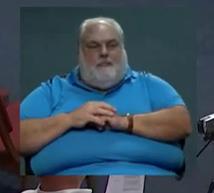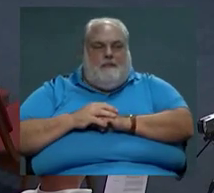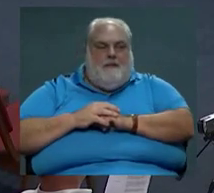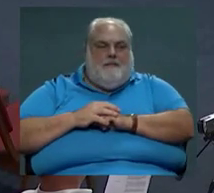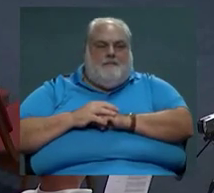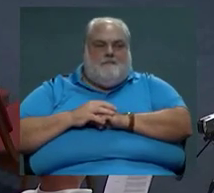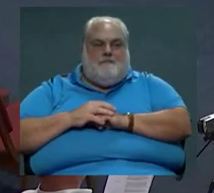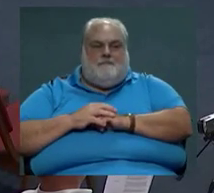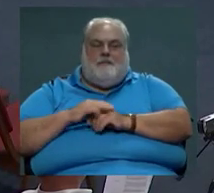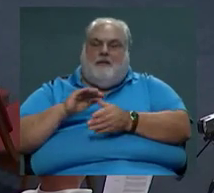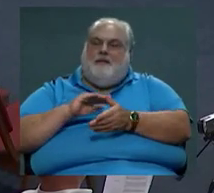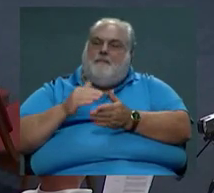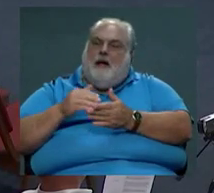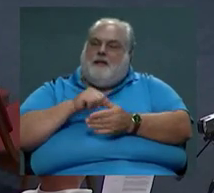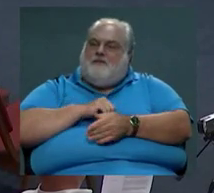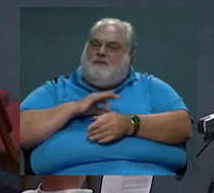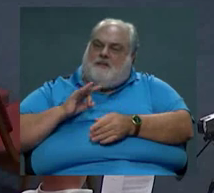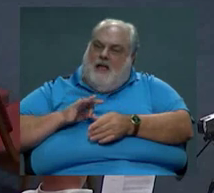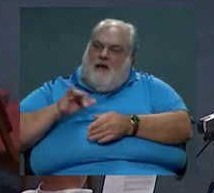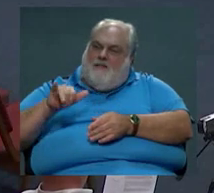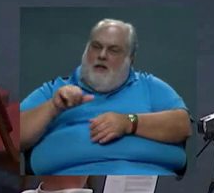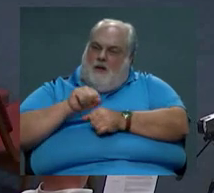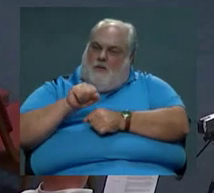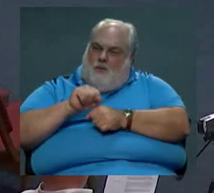and also the amount of staff that they have,